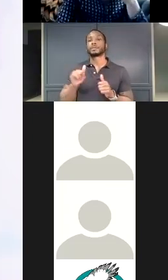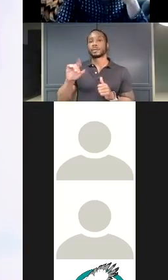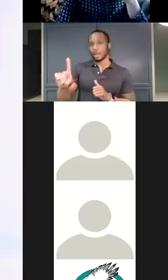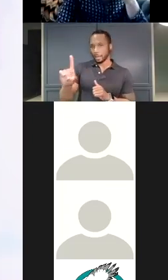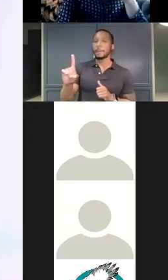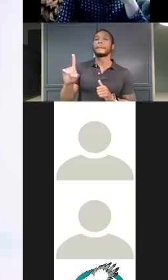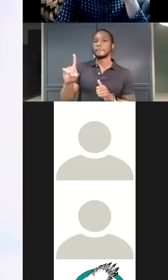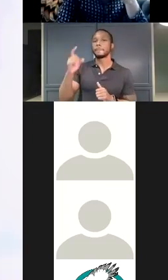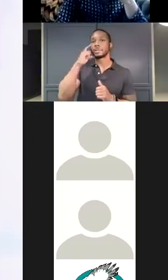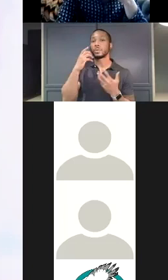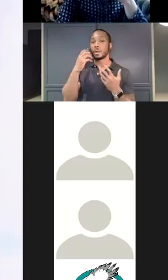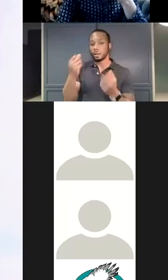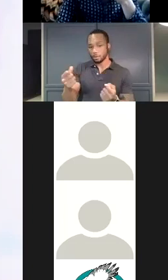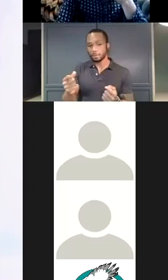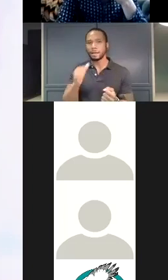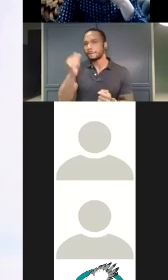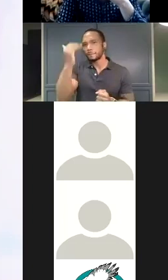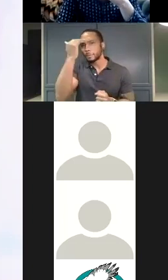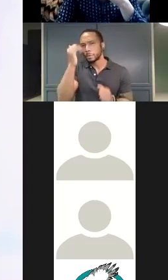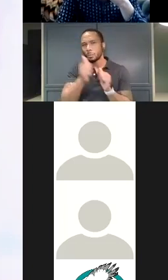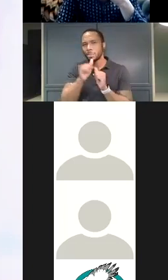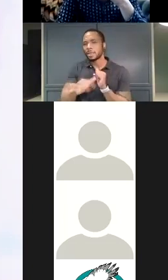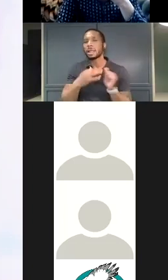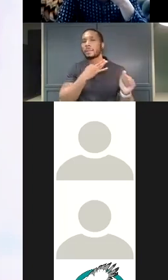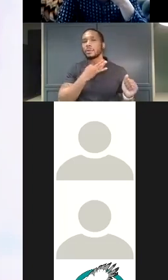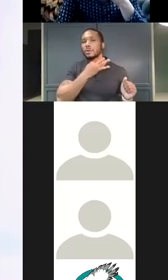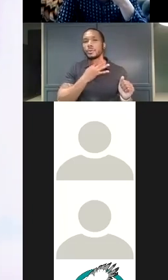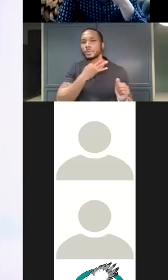I'm not familiar with that. I'm curious.